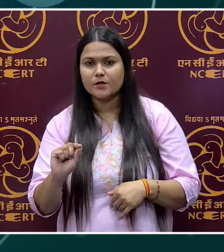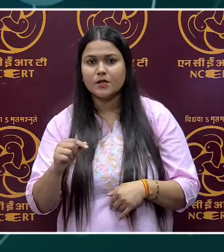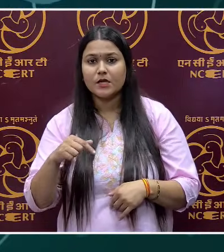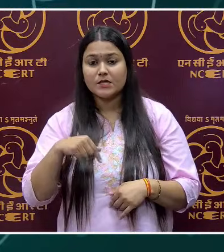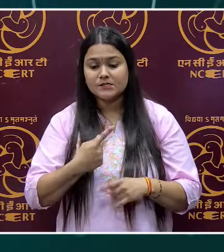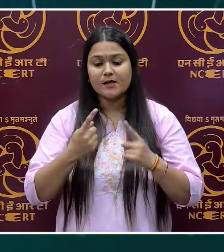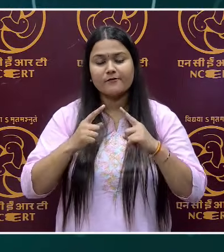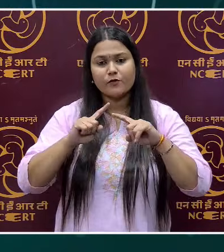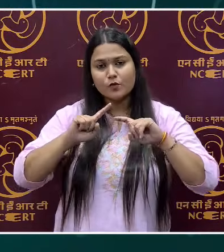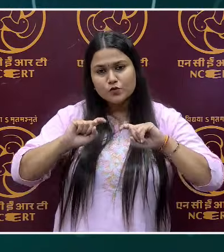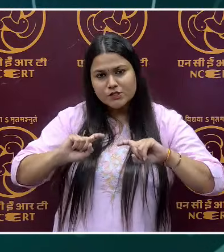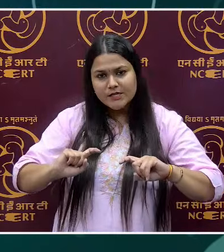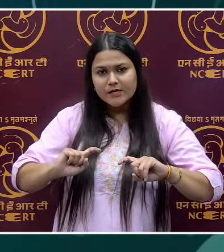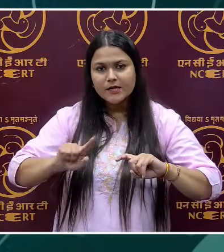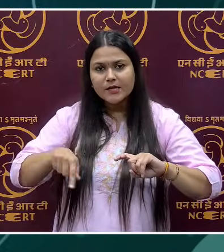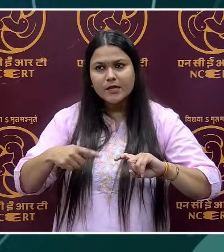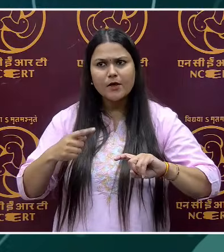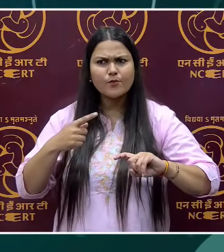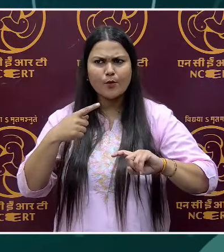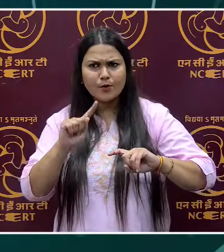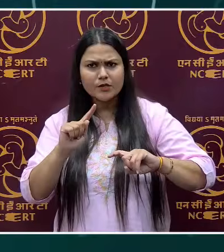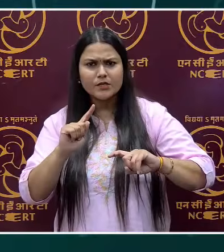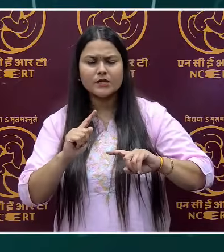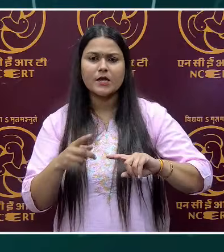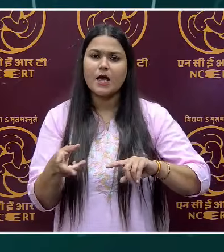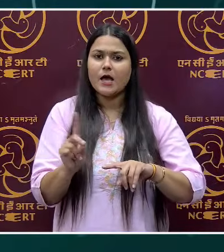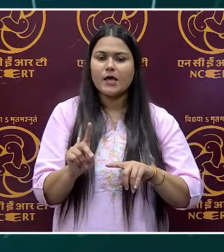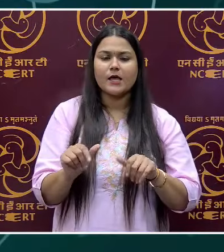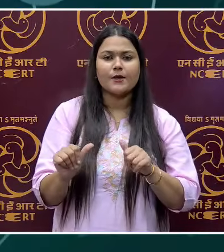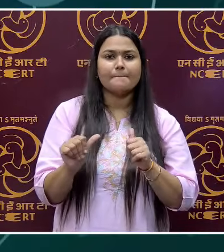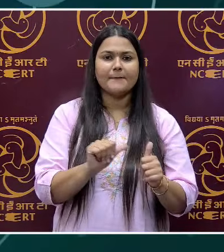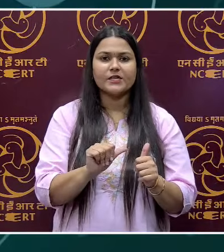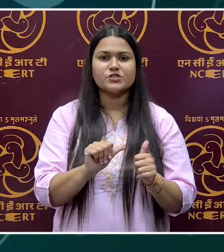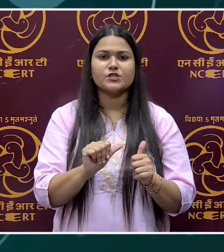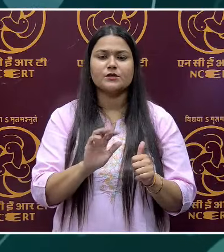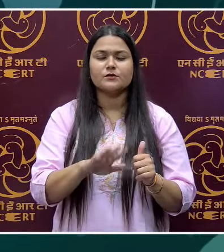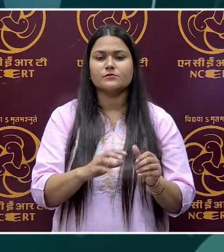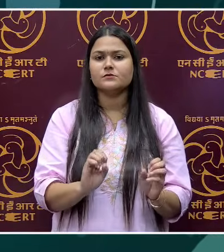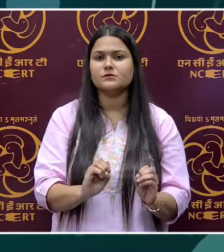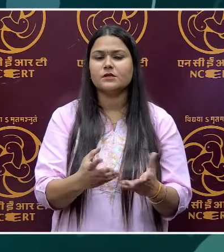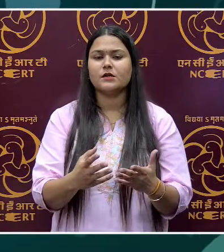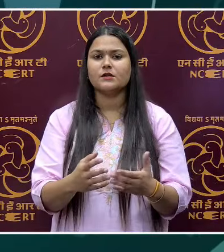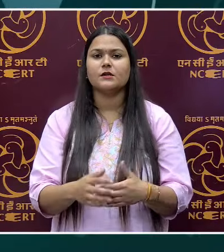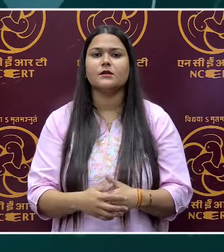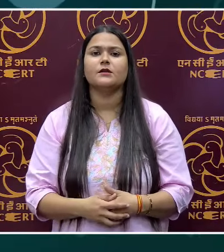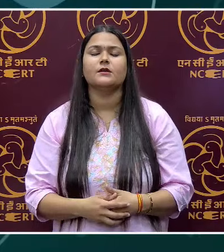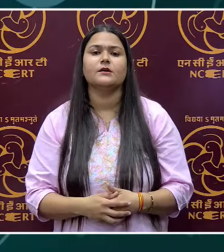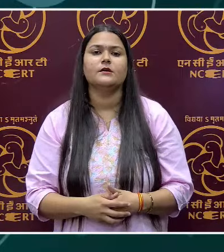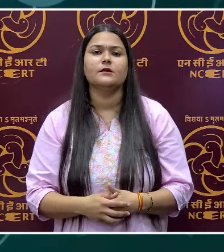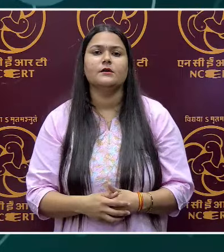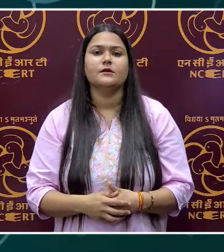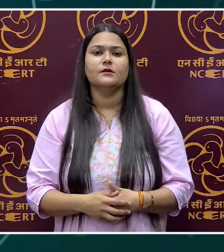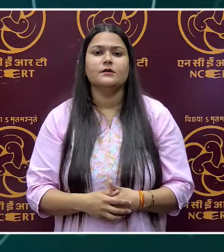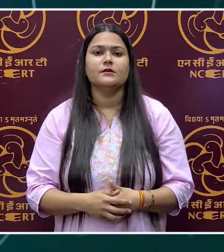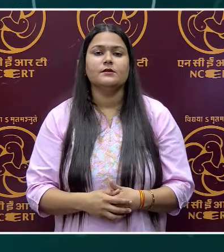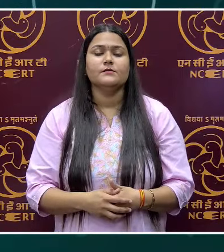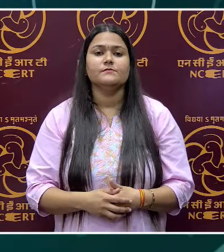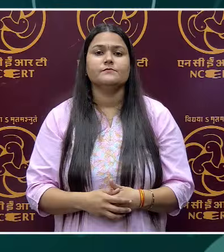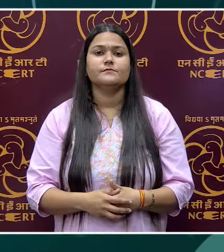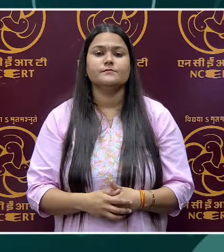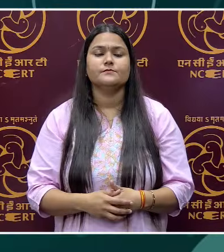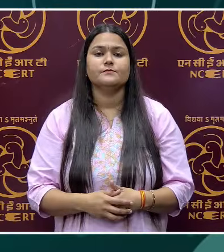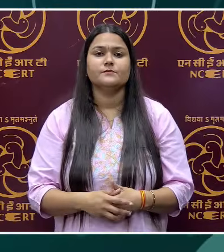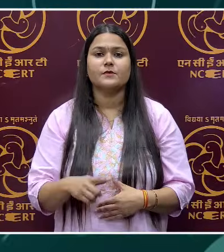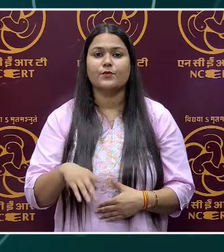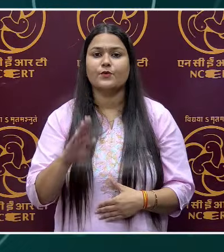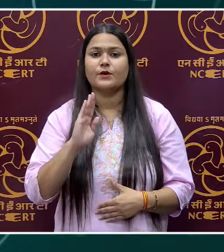us go to the home page first again and start it here and we will go to the simulation directly